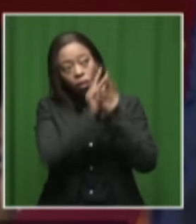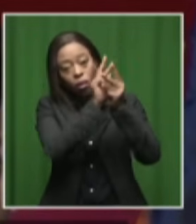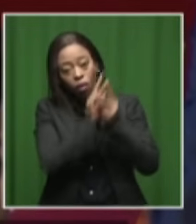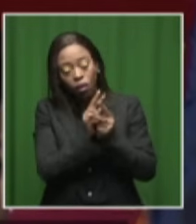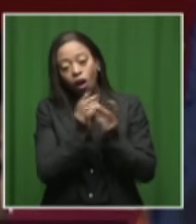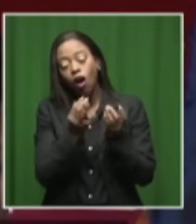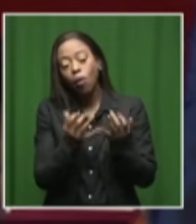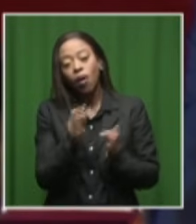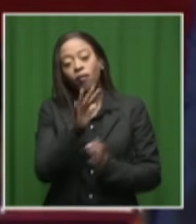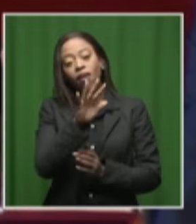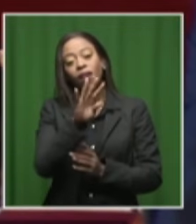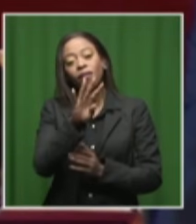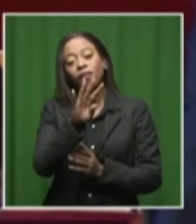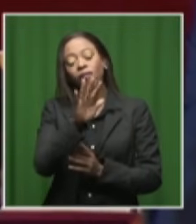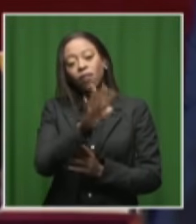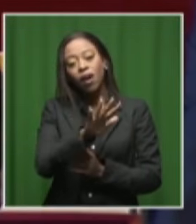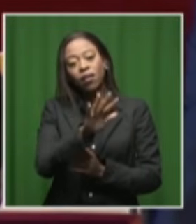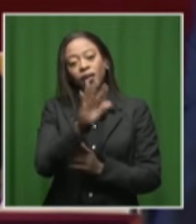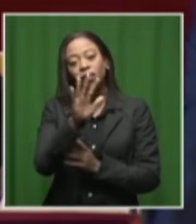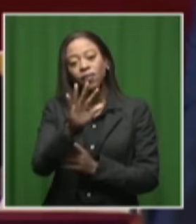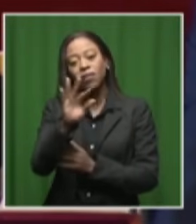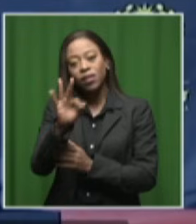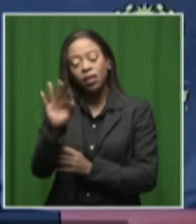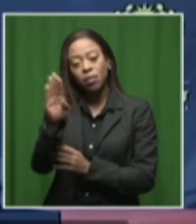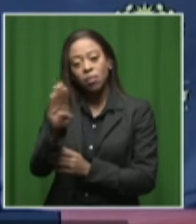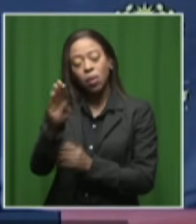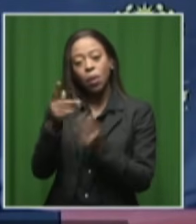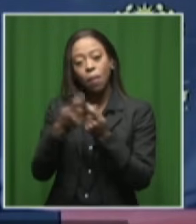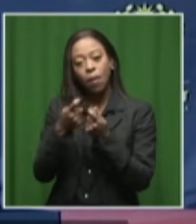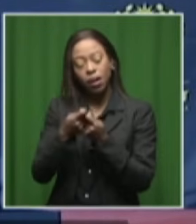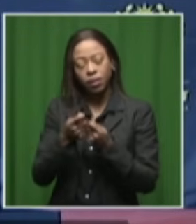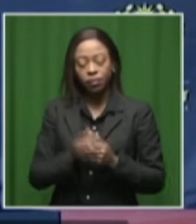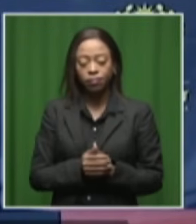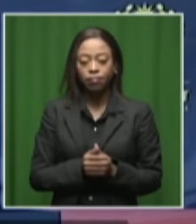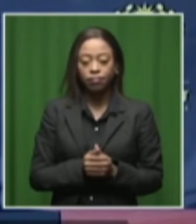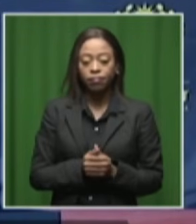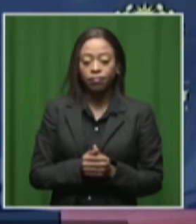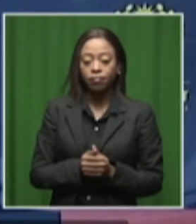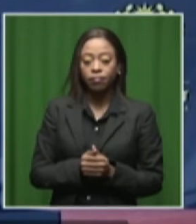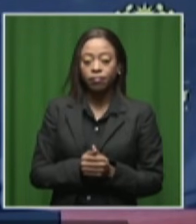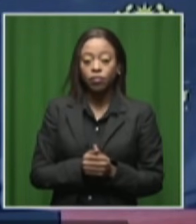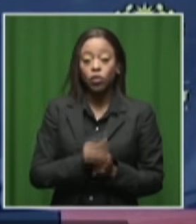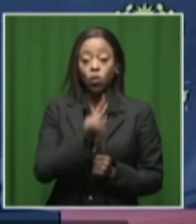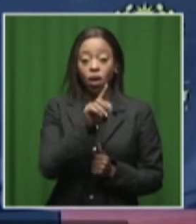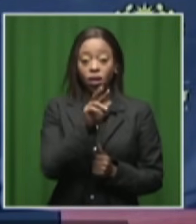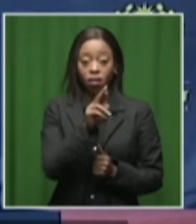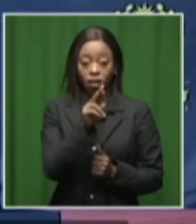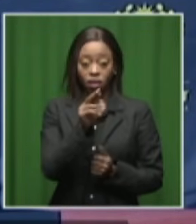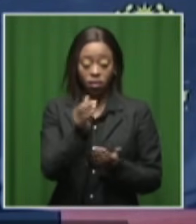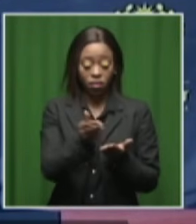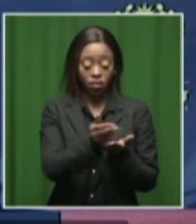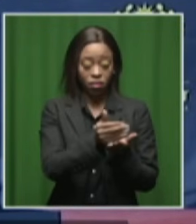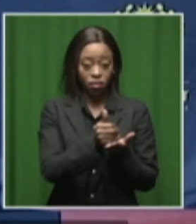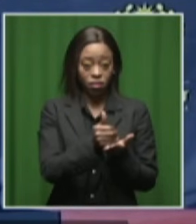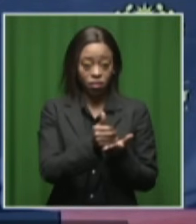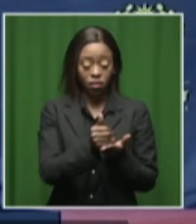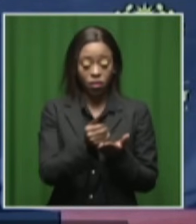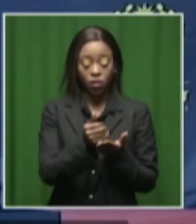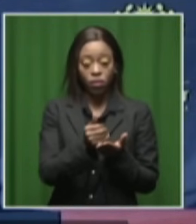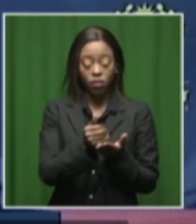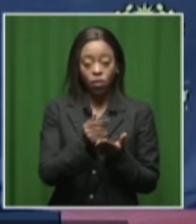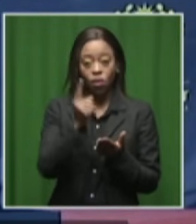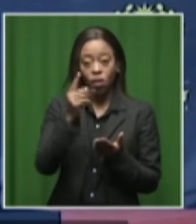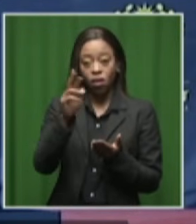around 553 billion rand per year. Every additional rand of revenue collected is 1 rand